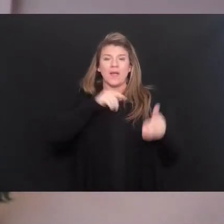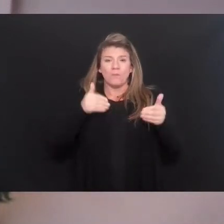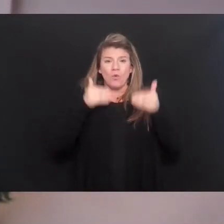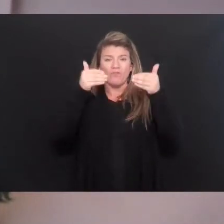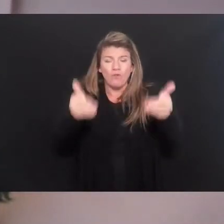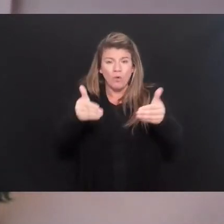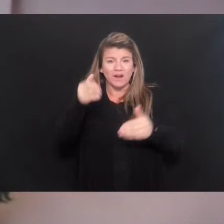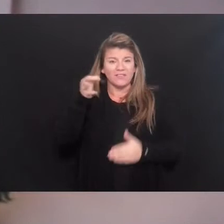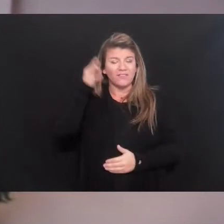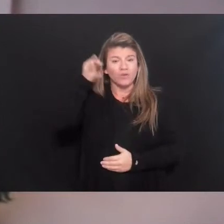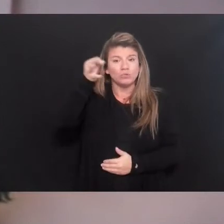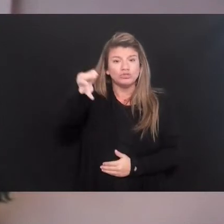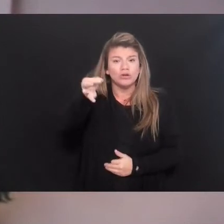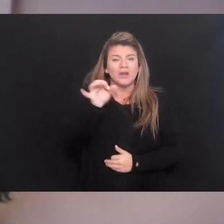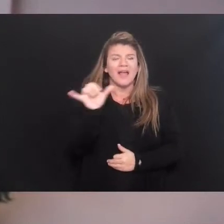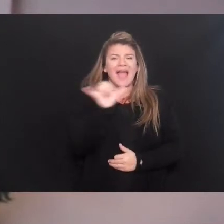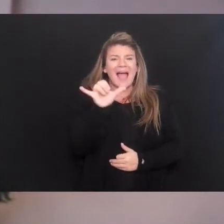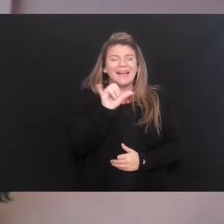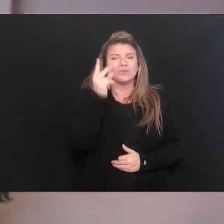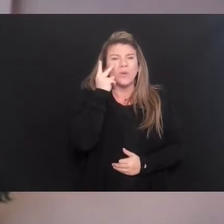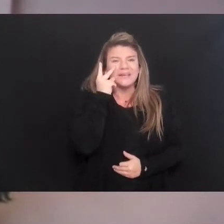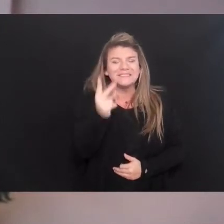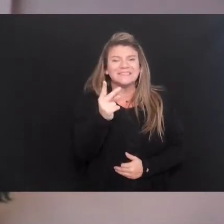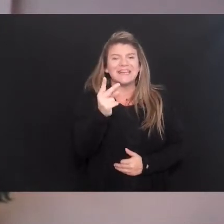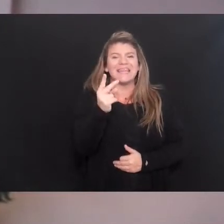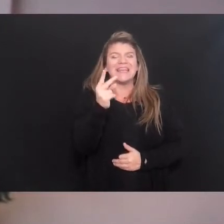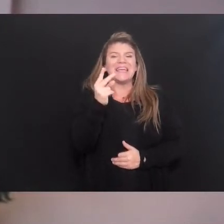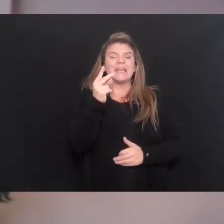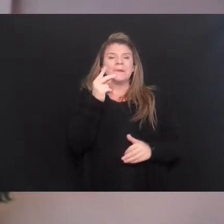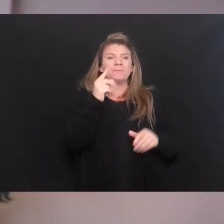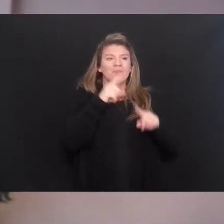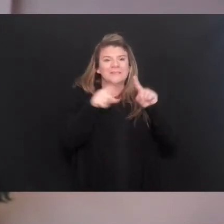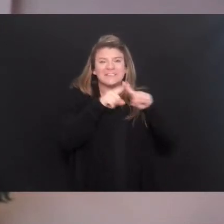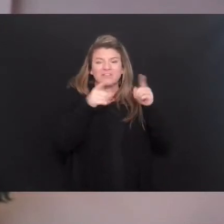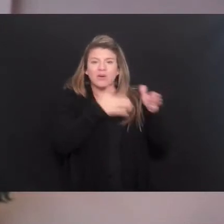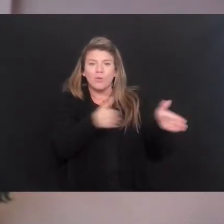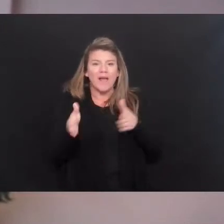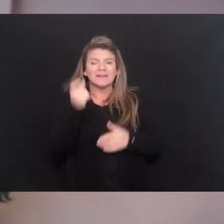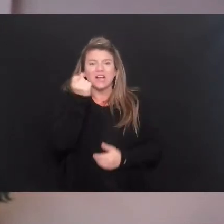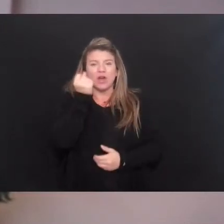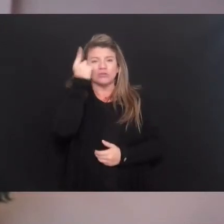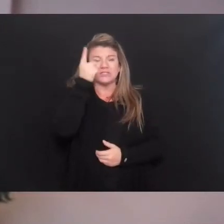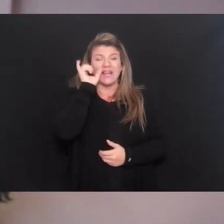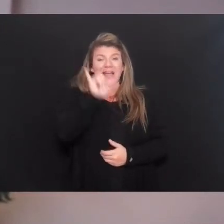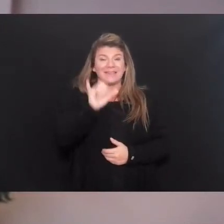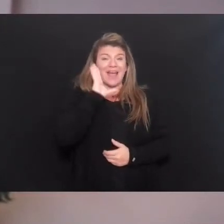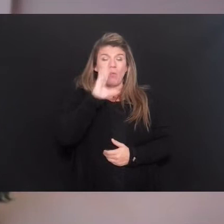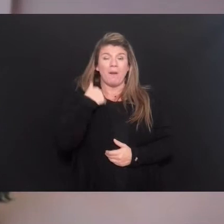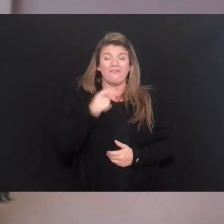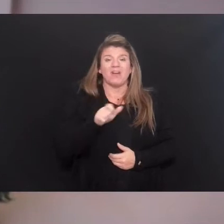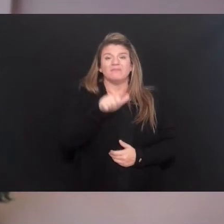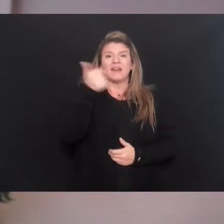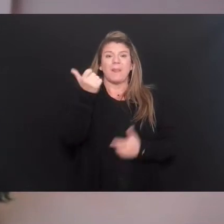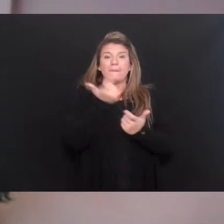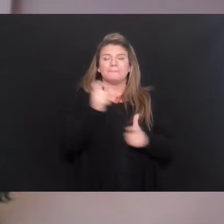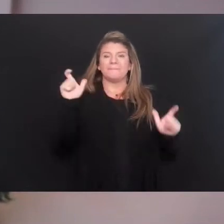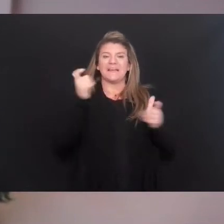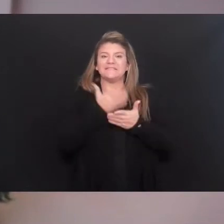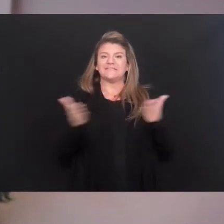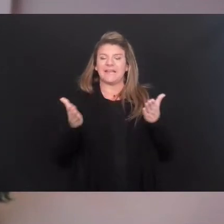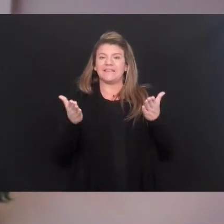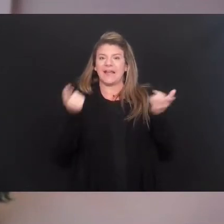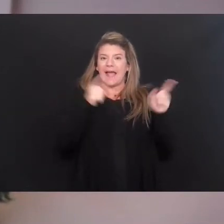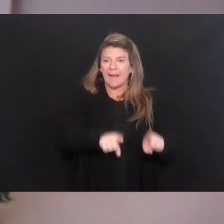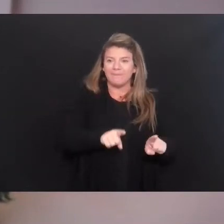future, as we see the winter time coming and understand that that's going to be another big risk time to us.